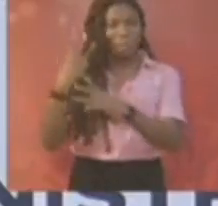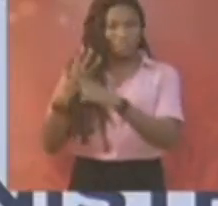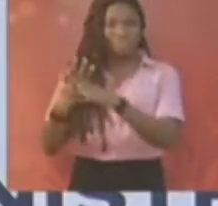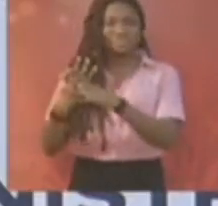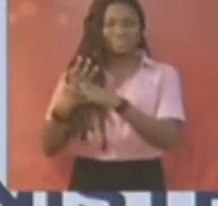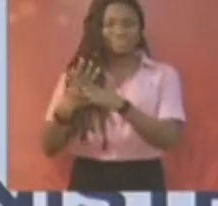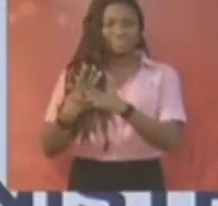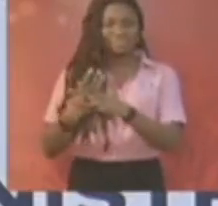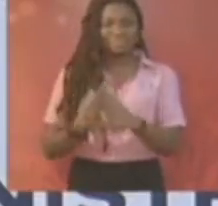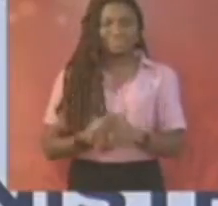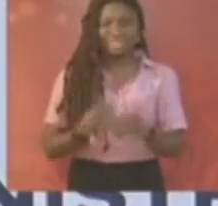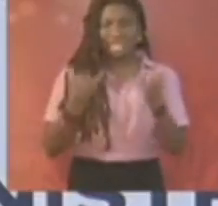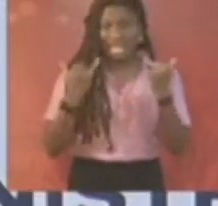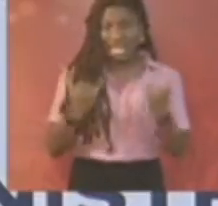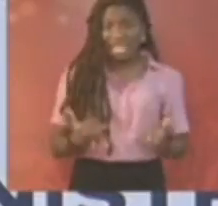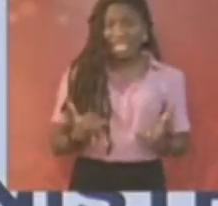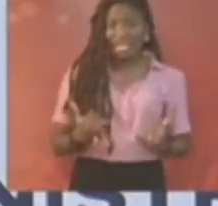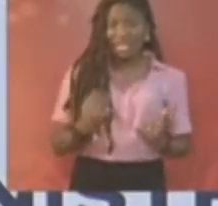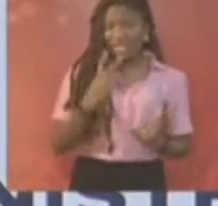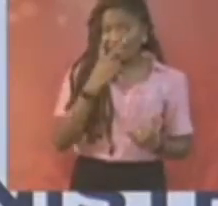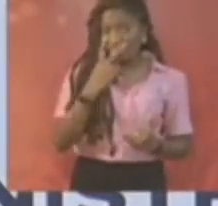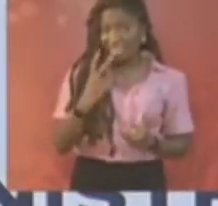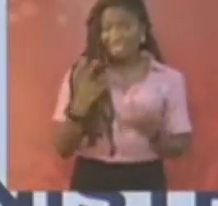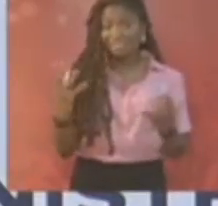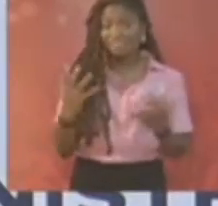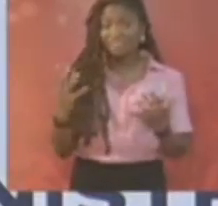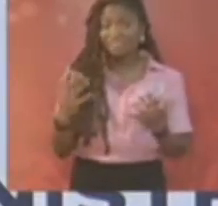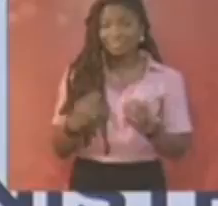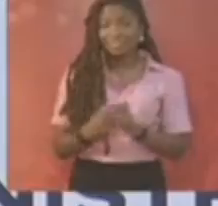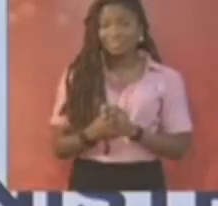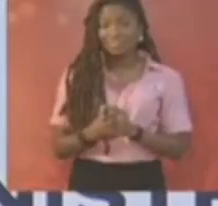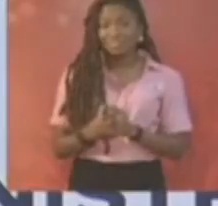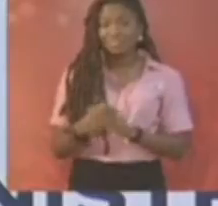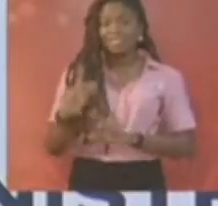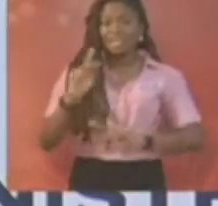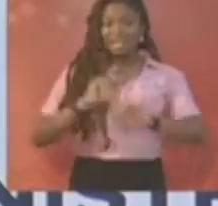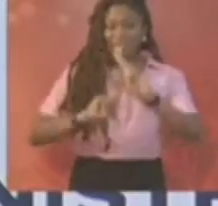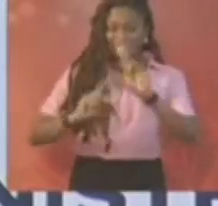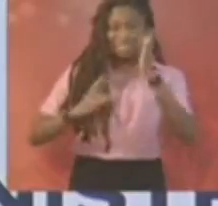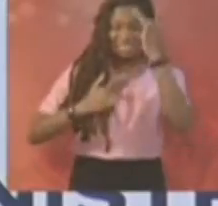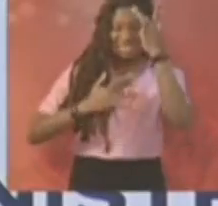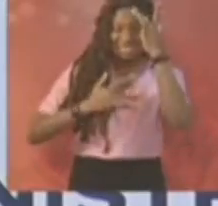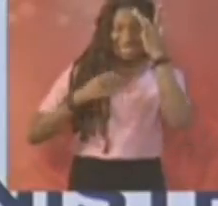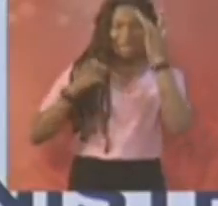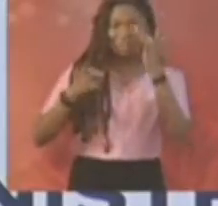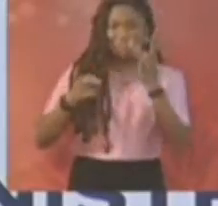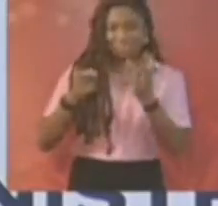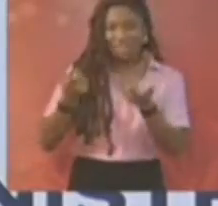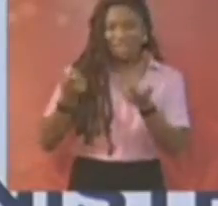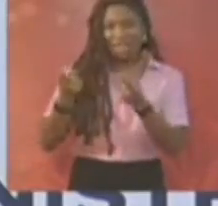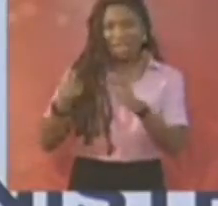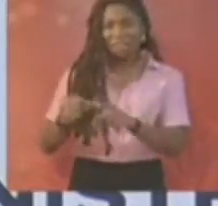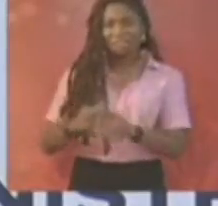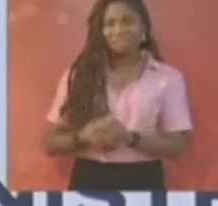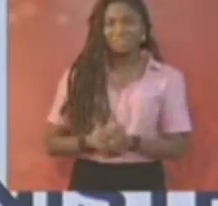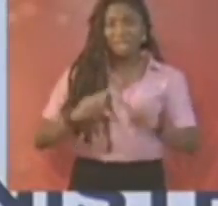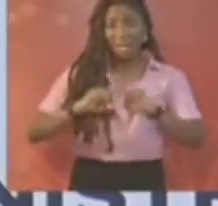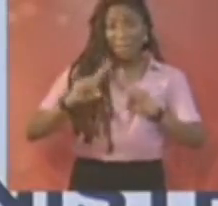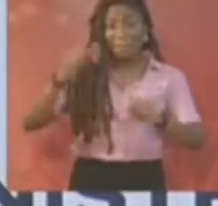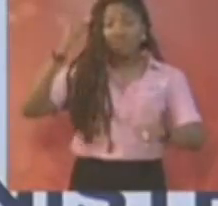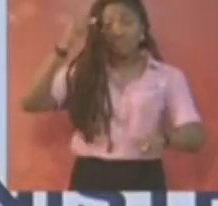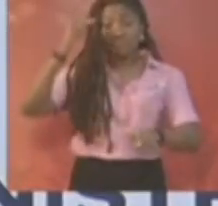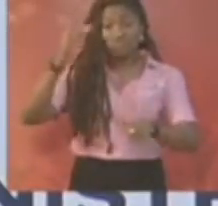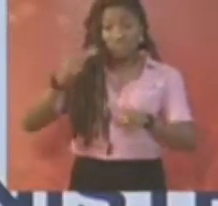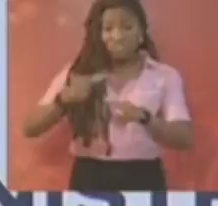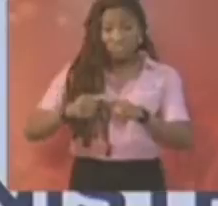pre-existing exposure now manifesting in those exposed individuals. You need to bear in mind that given